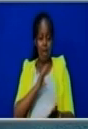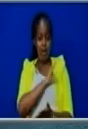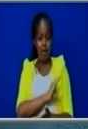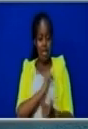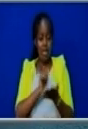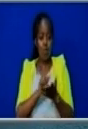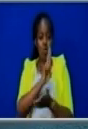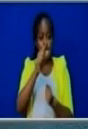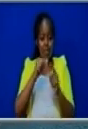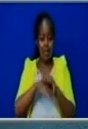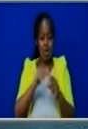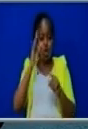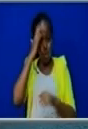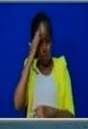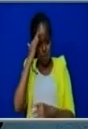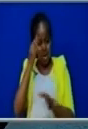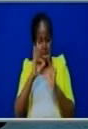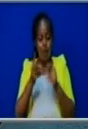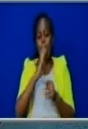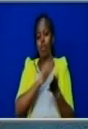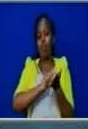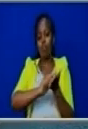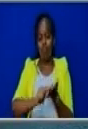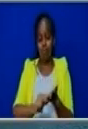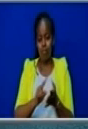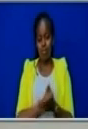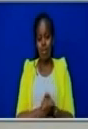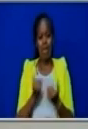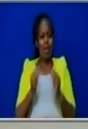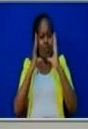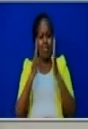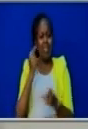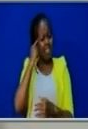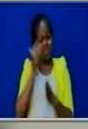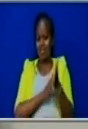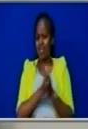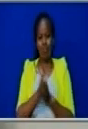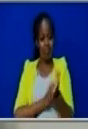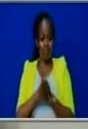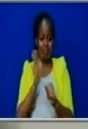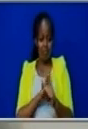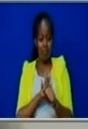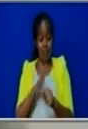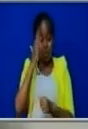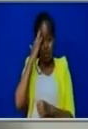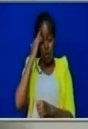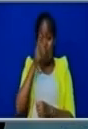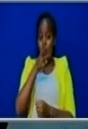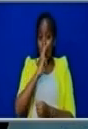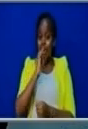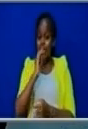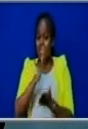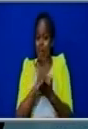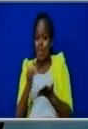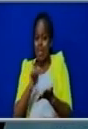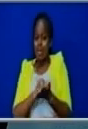used in determining the purity of water. The purity of water. Mwalimu, this is very interesting. Yes. Water is something we